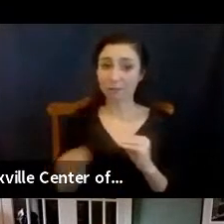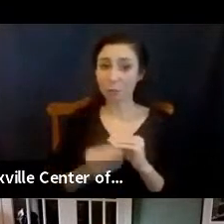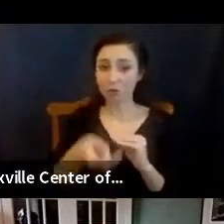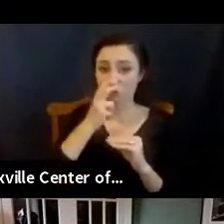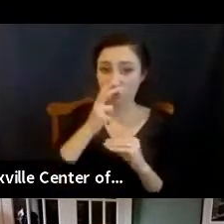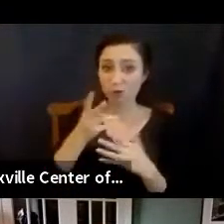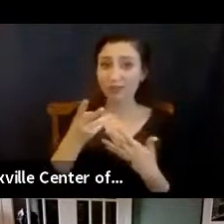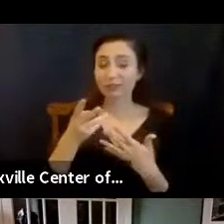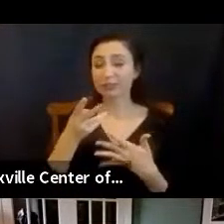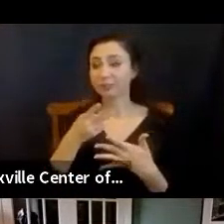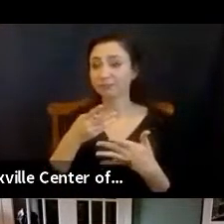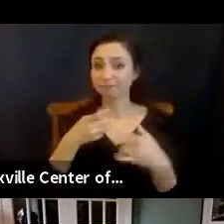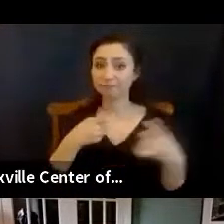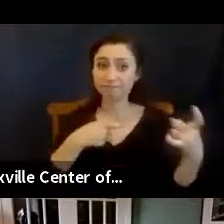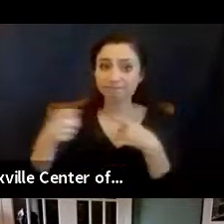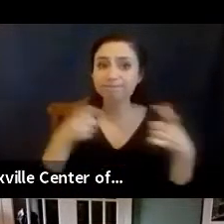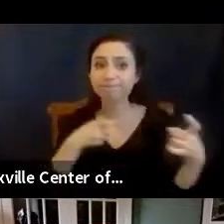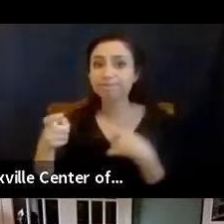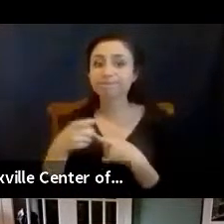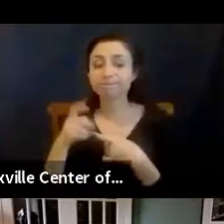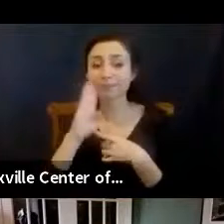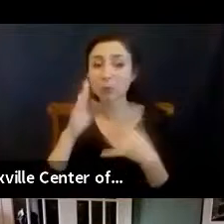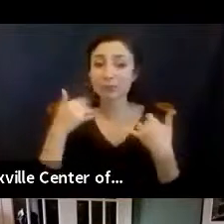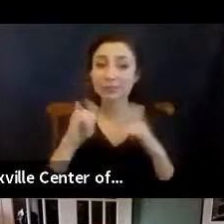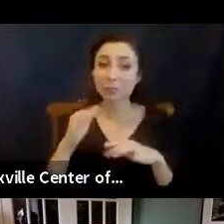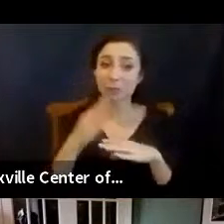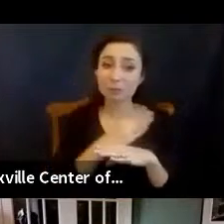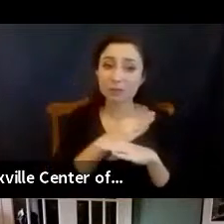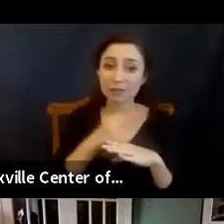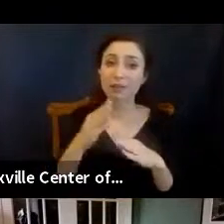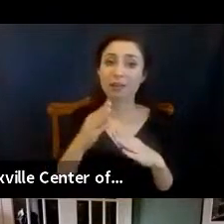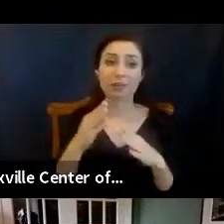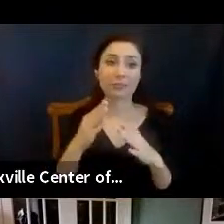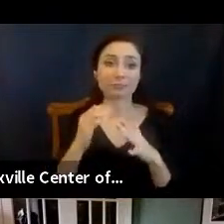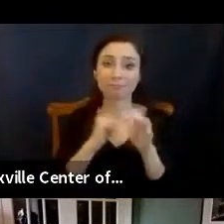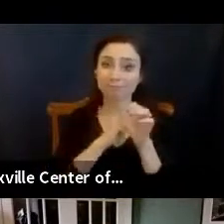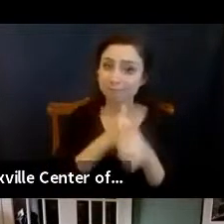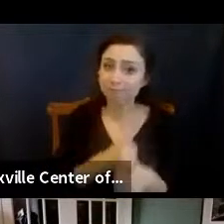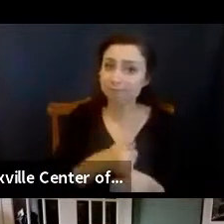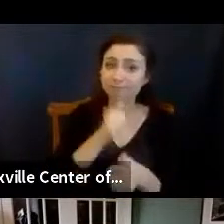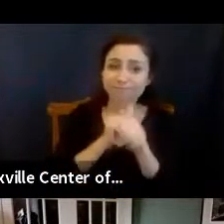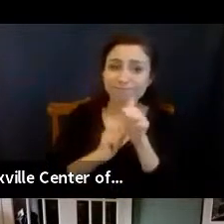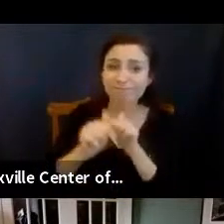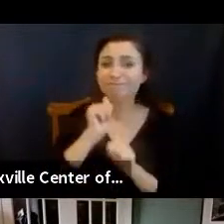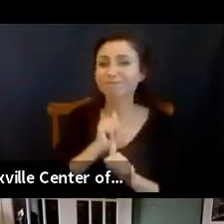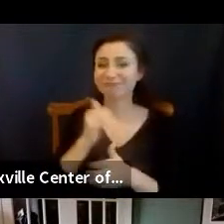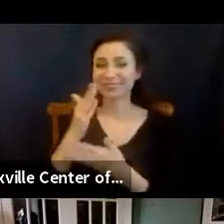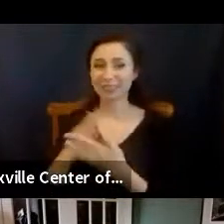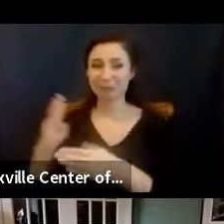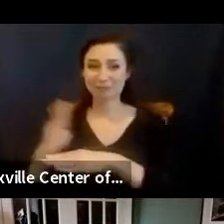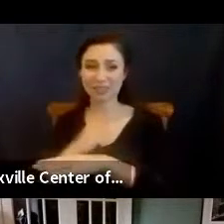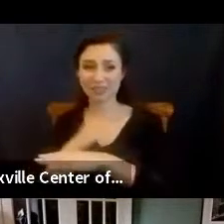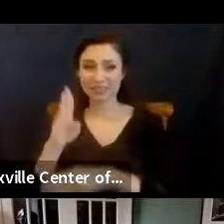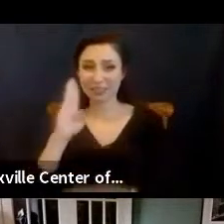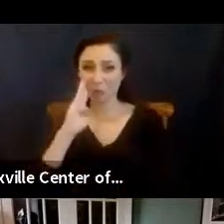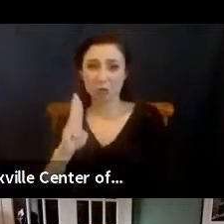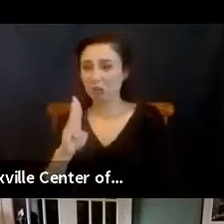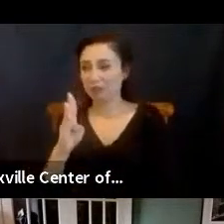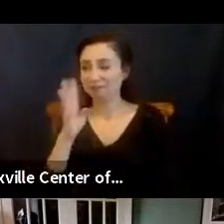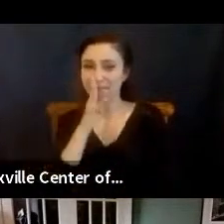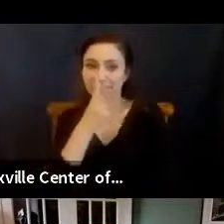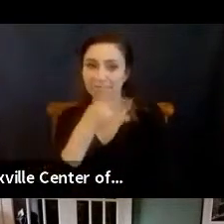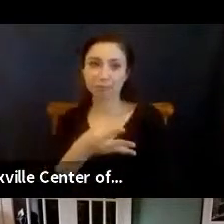businesses that would be compliant and would suffer, and there would be many that would go rogue because of really lack of enforcement.